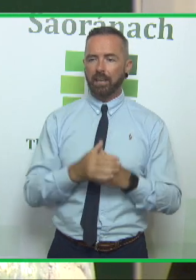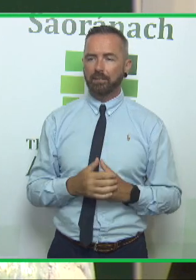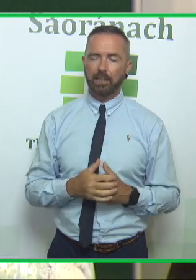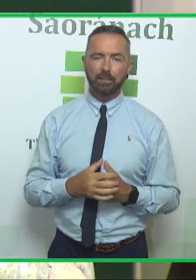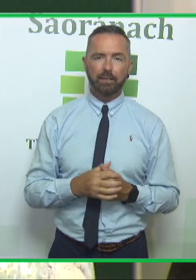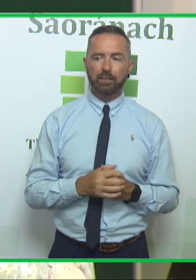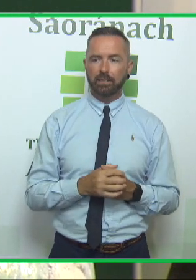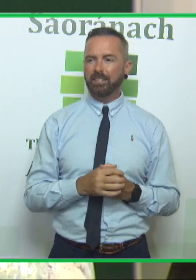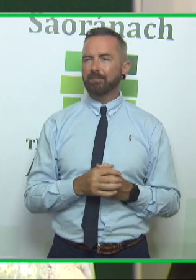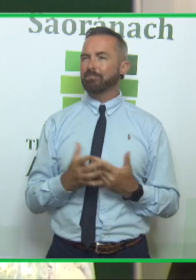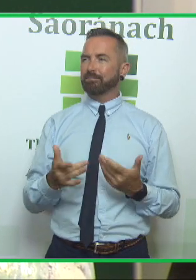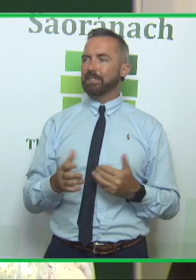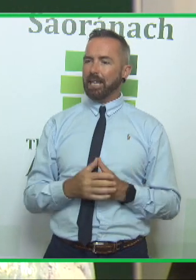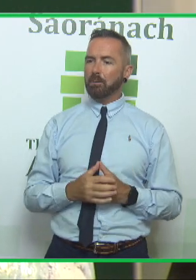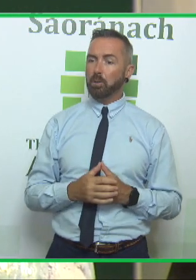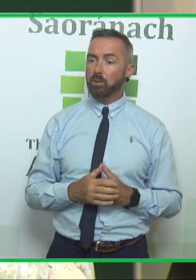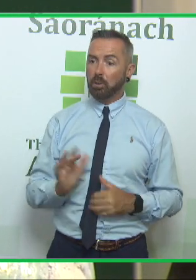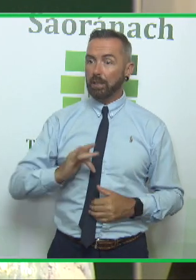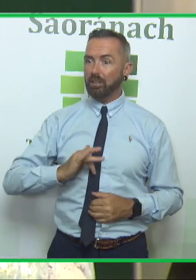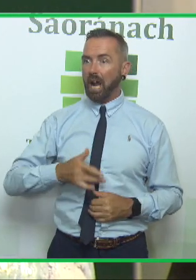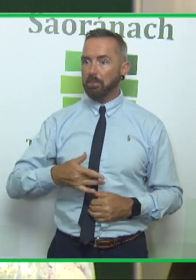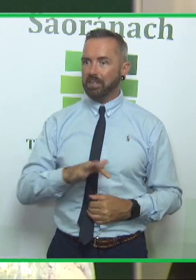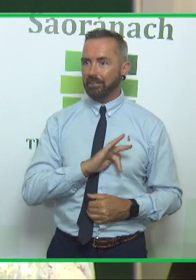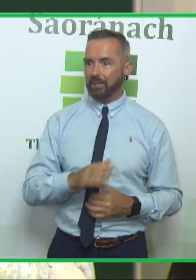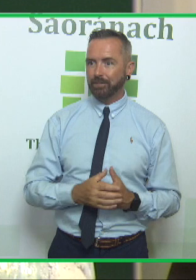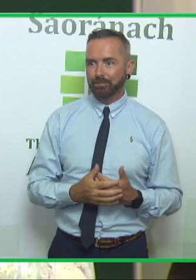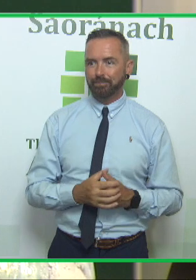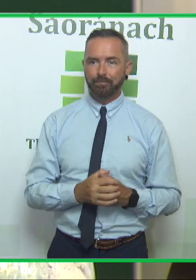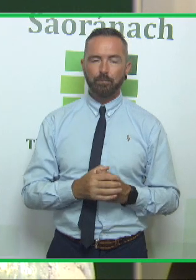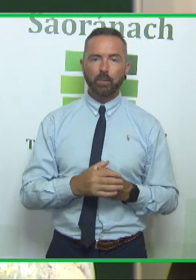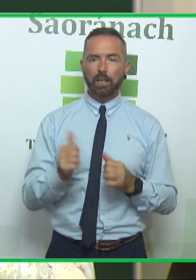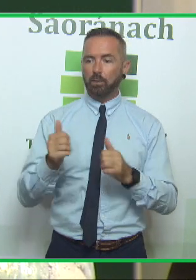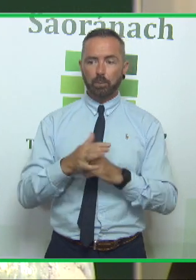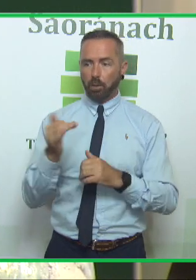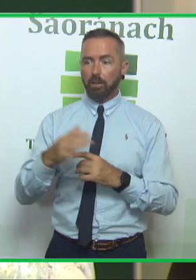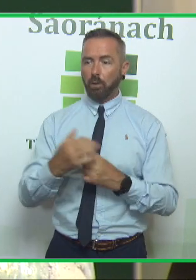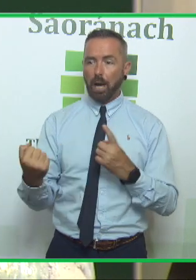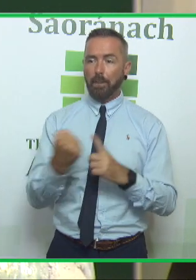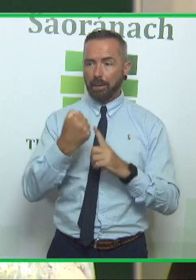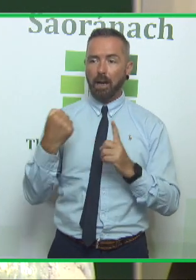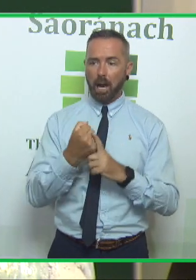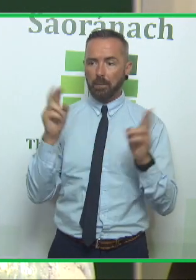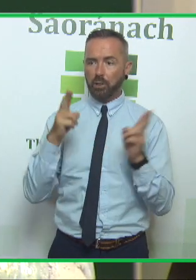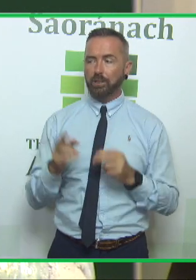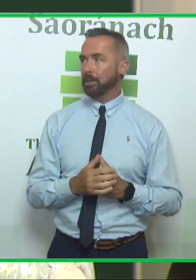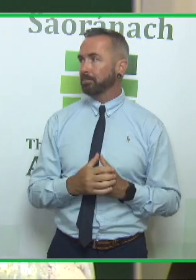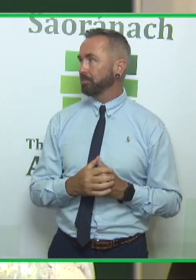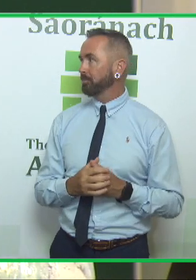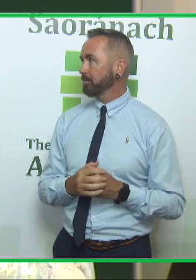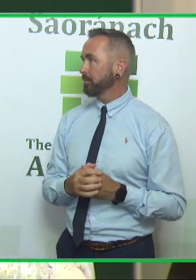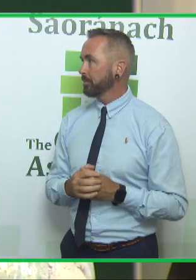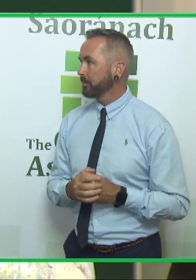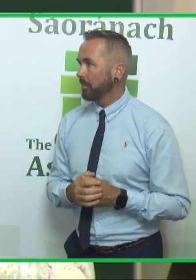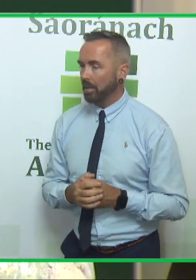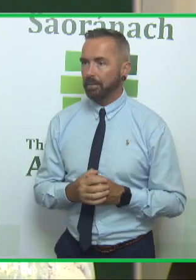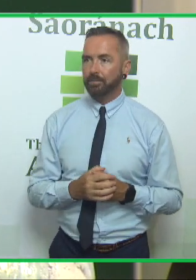individually as we bring them to the podium. So first of all, can I go straight in and ask Tony Duffin to join us. He's